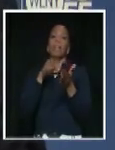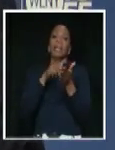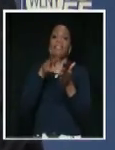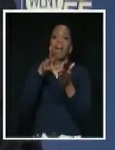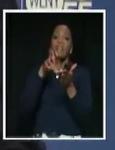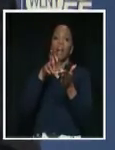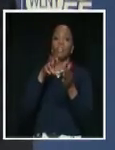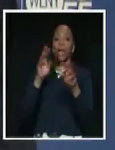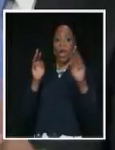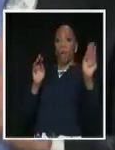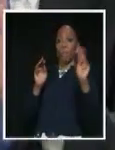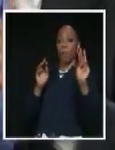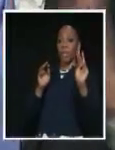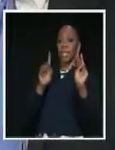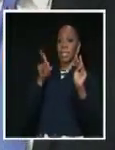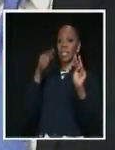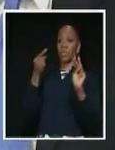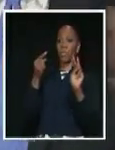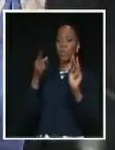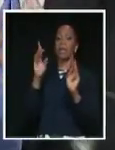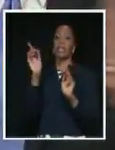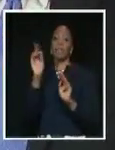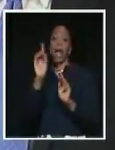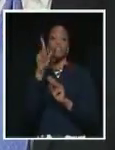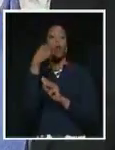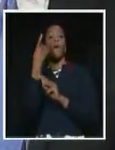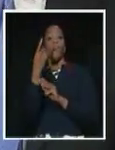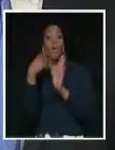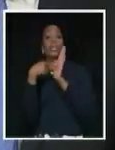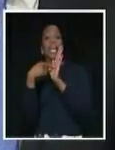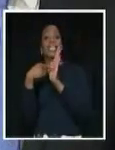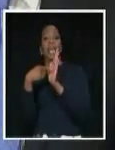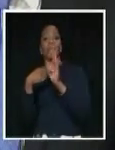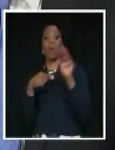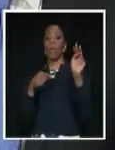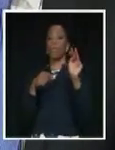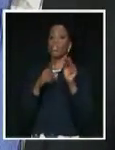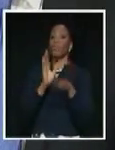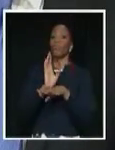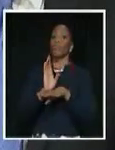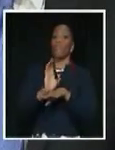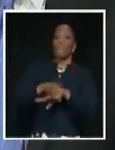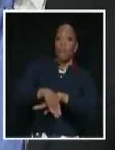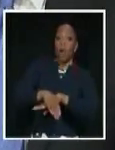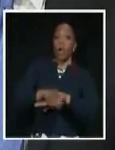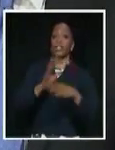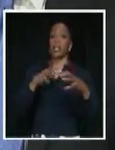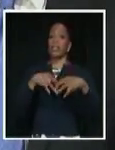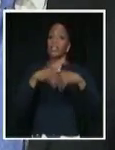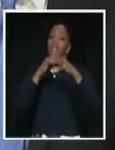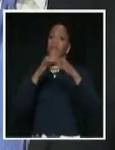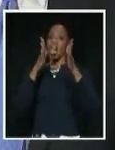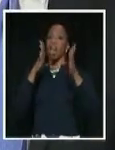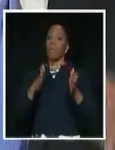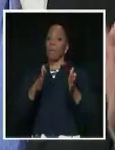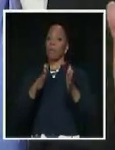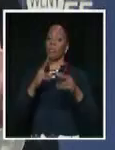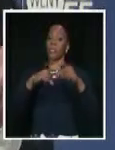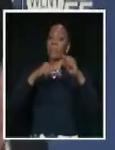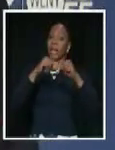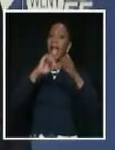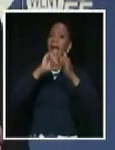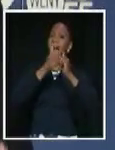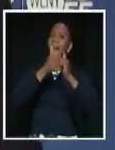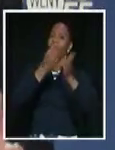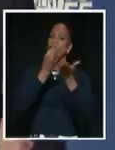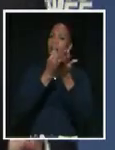So given that, would you force... But that's one example. We're obviously talking about a sliding scale depending on income. Would you force developers to build it? How can they make that work financially? Because what we